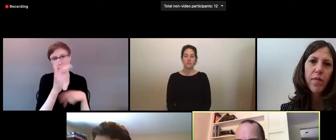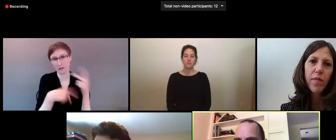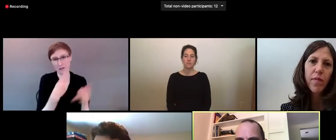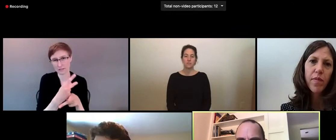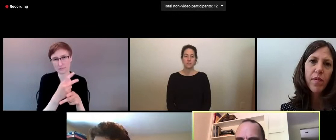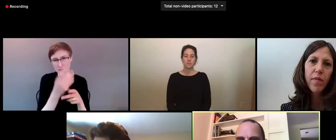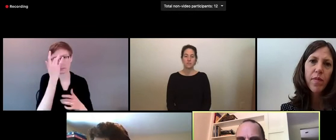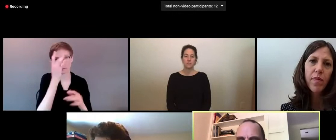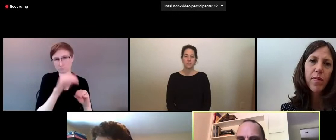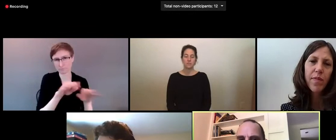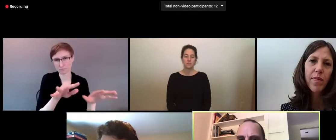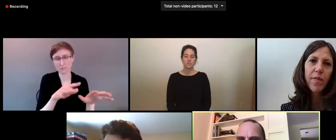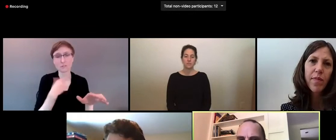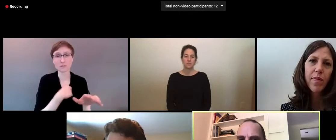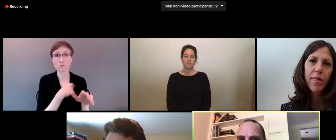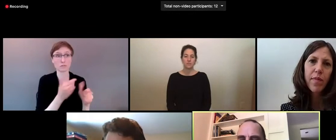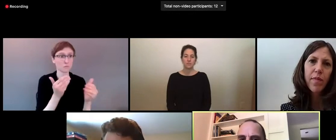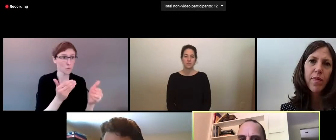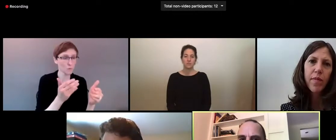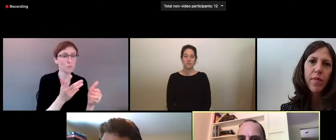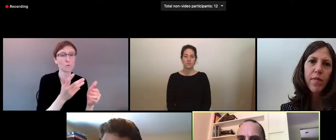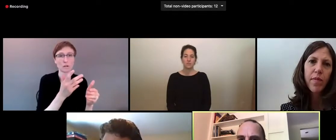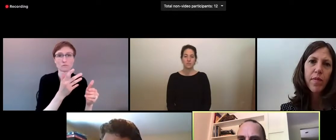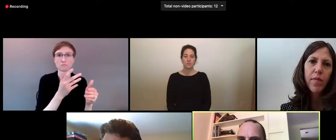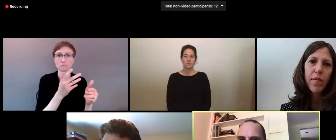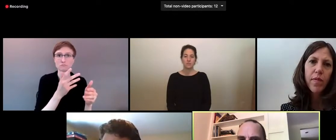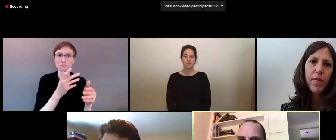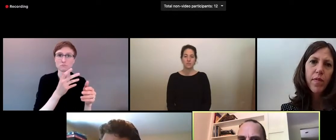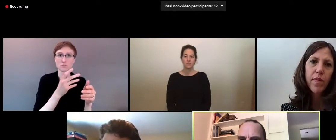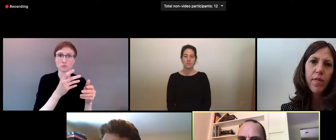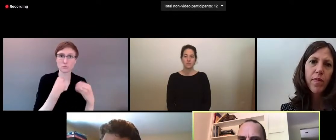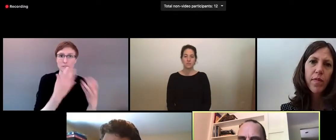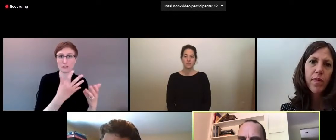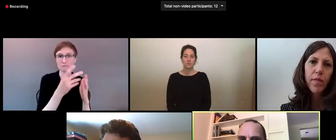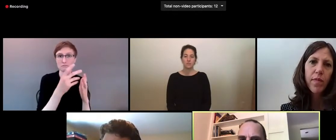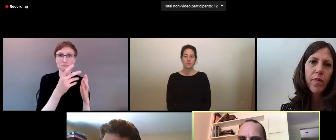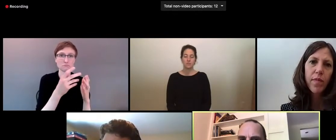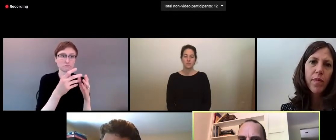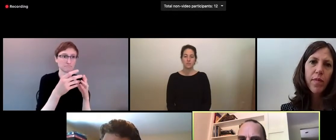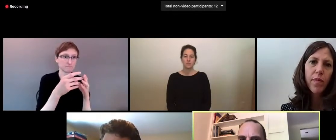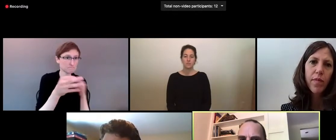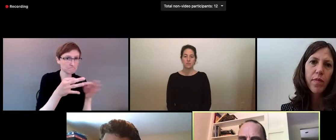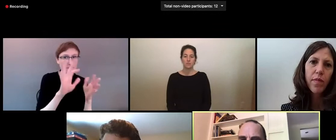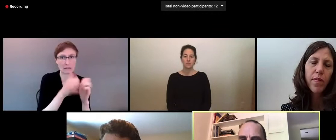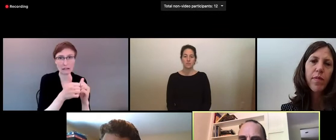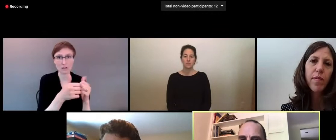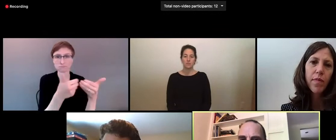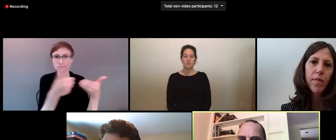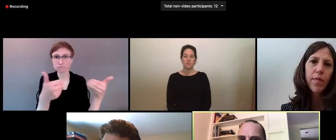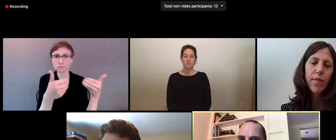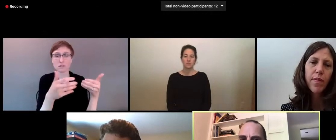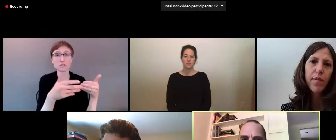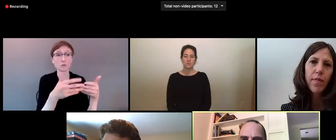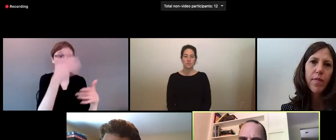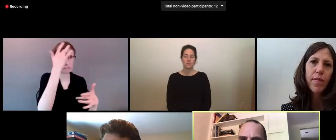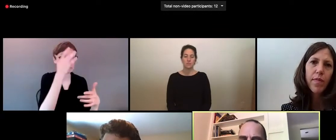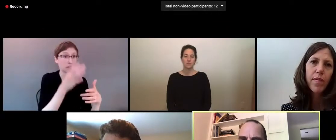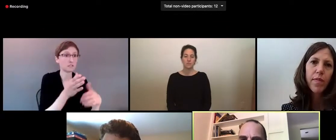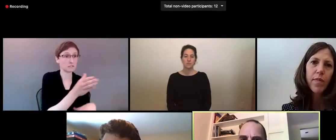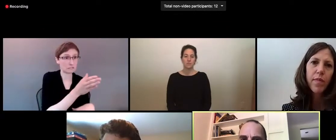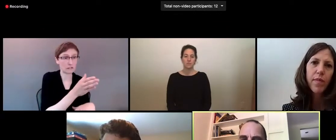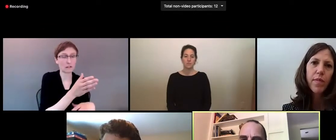That can slow transmission, things like cohorting, making sure that staff only work with a very limited number of people, and then the